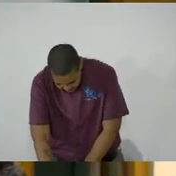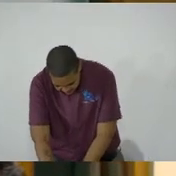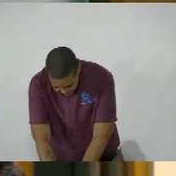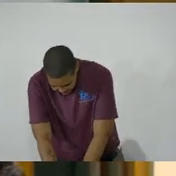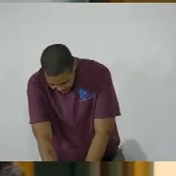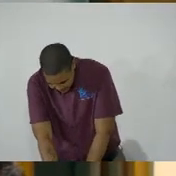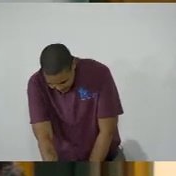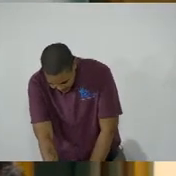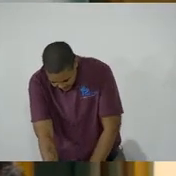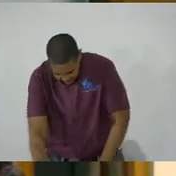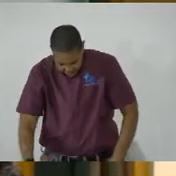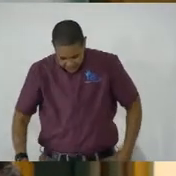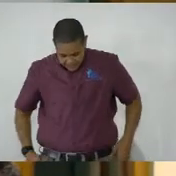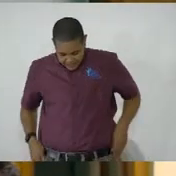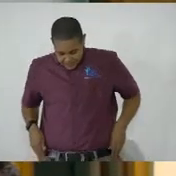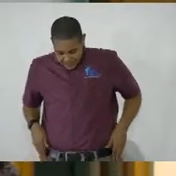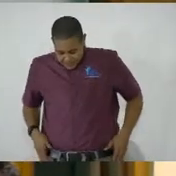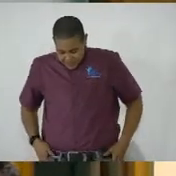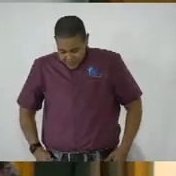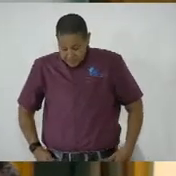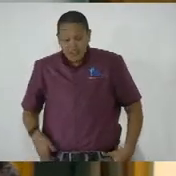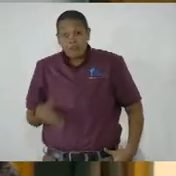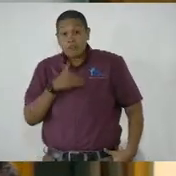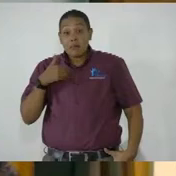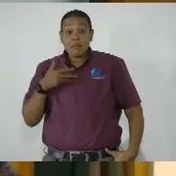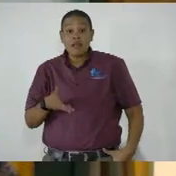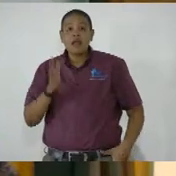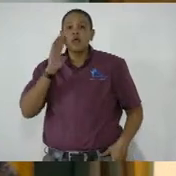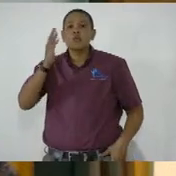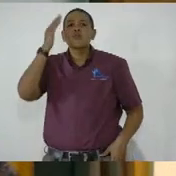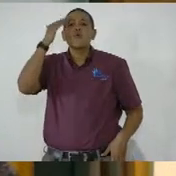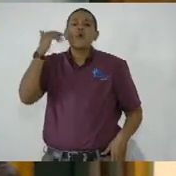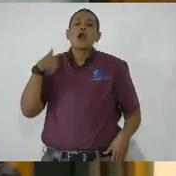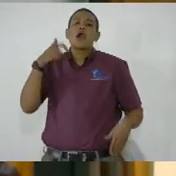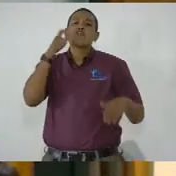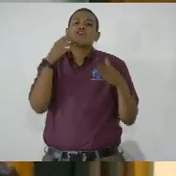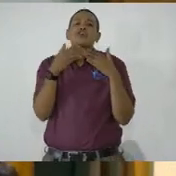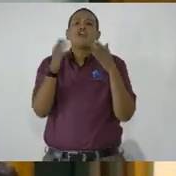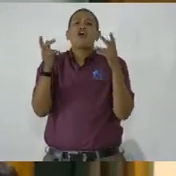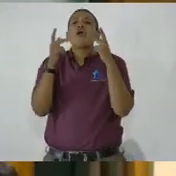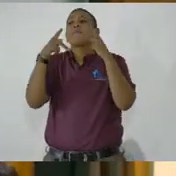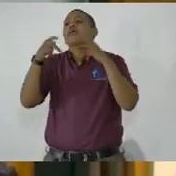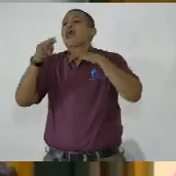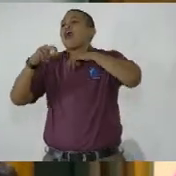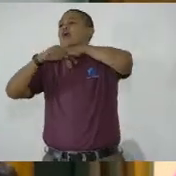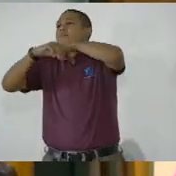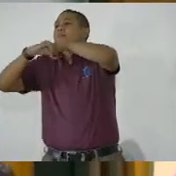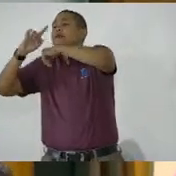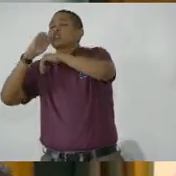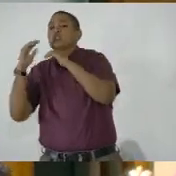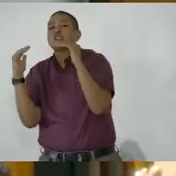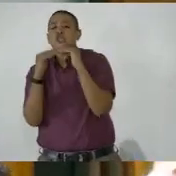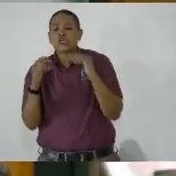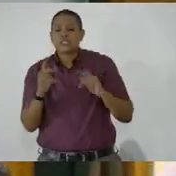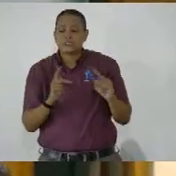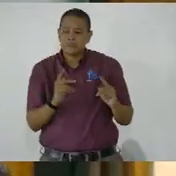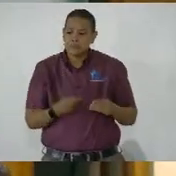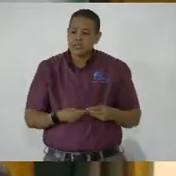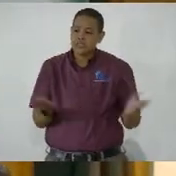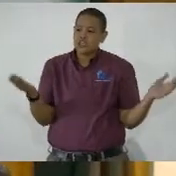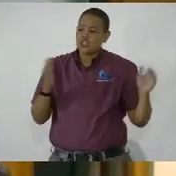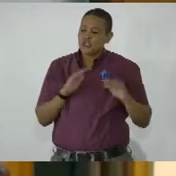members of this Honourable House will be aware that I recently launched a public education campaign to take justice to the people of